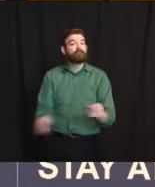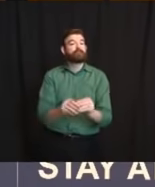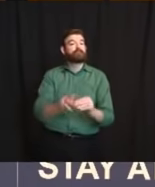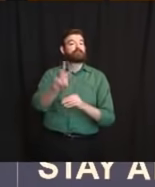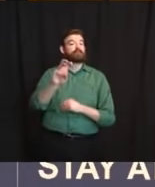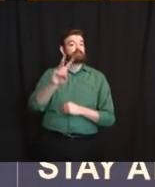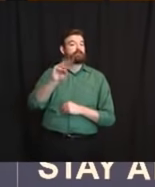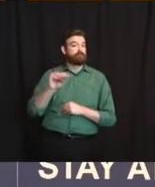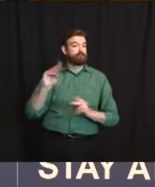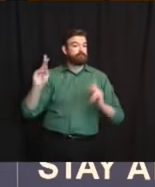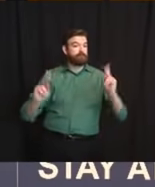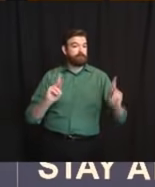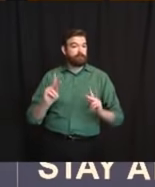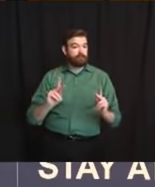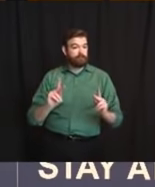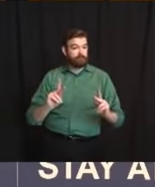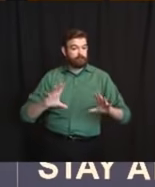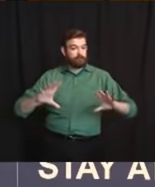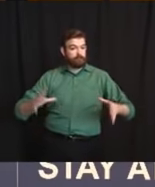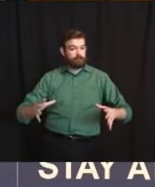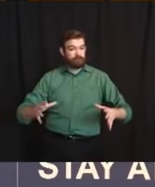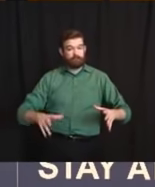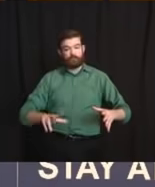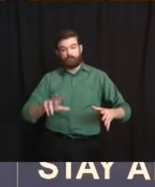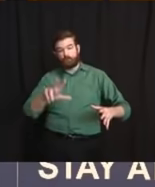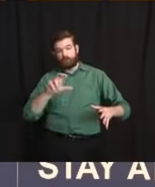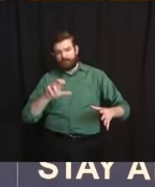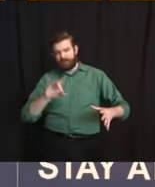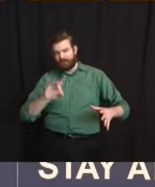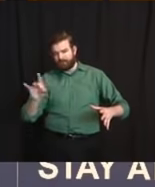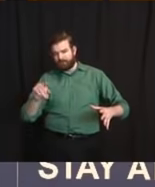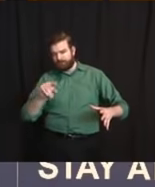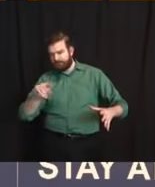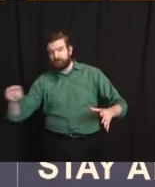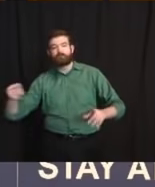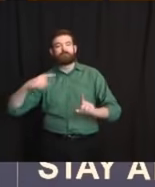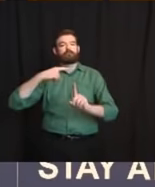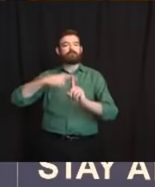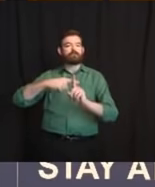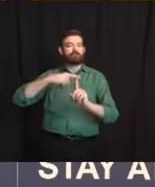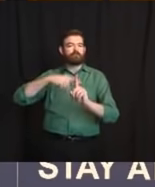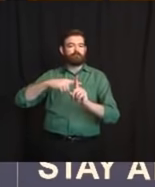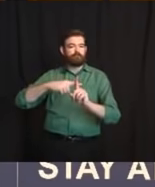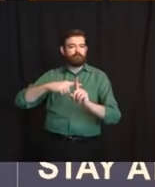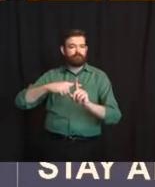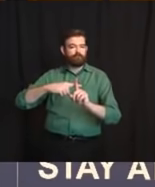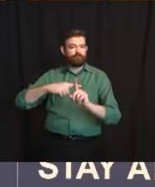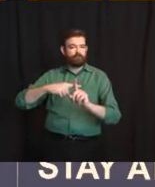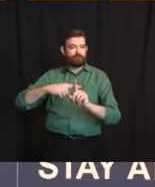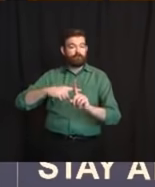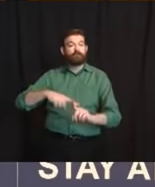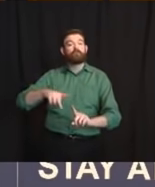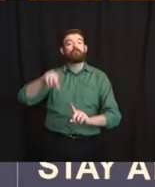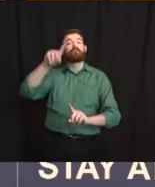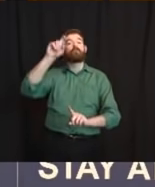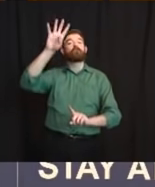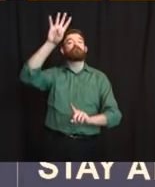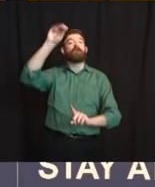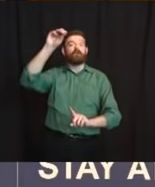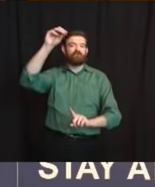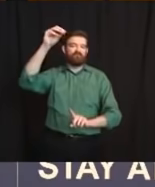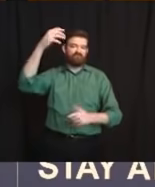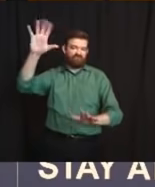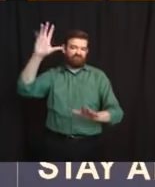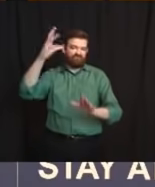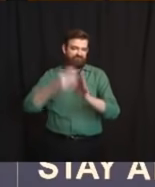patients testing positive and a total of 140 deaths. Our state psychiatric hospitals, with a